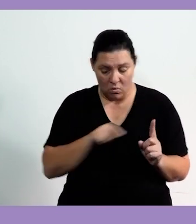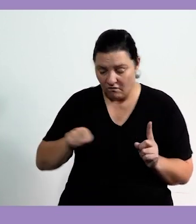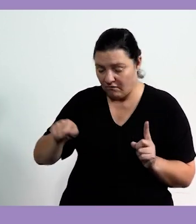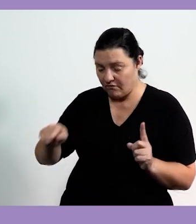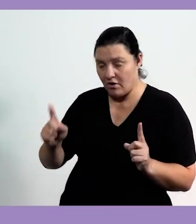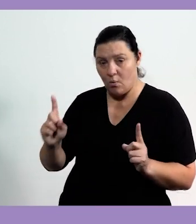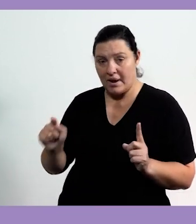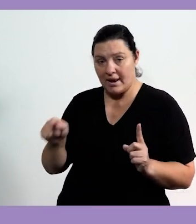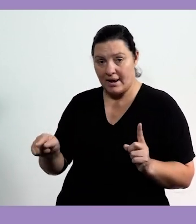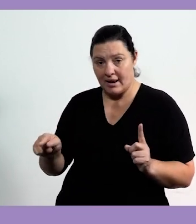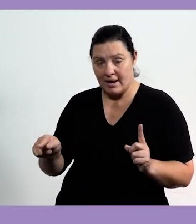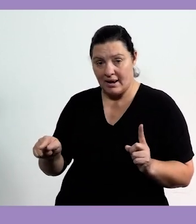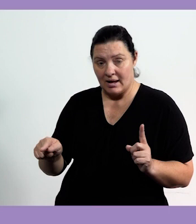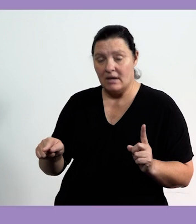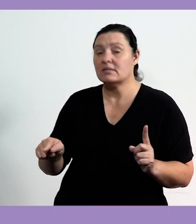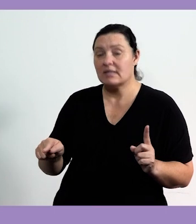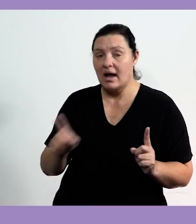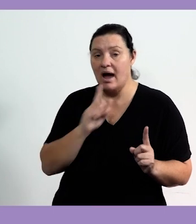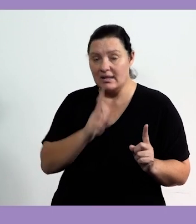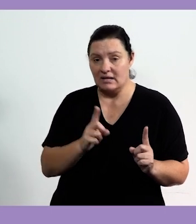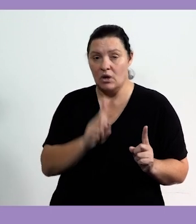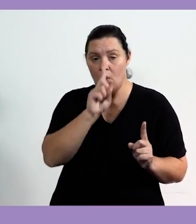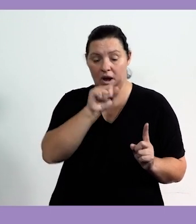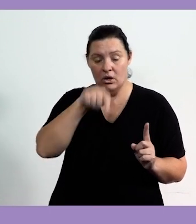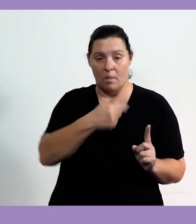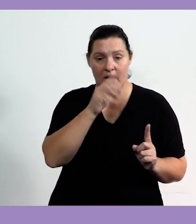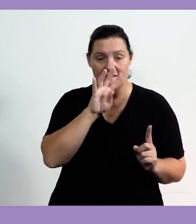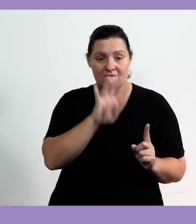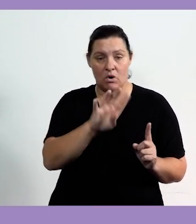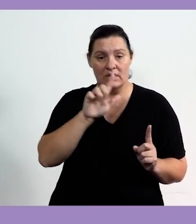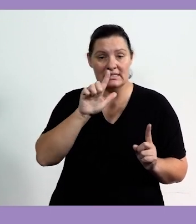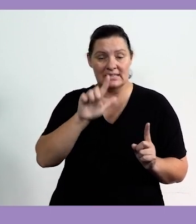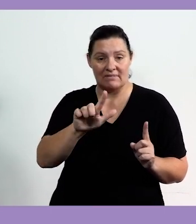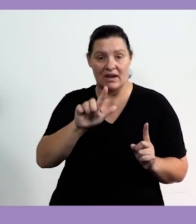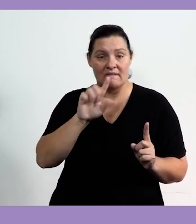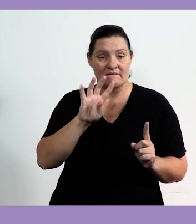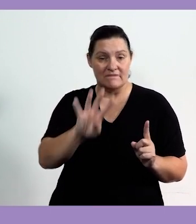million position, and we are moving it to the ones. So we are going to say our answer is